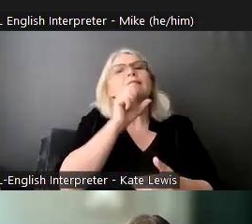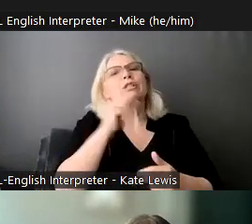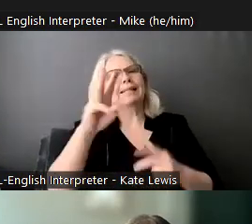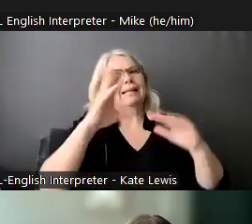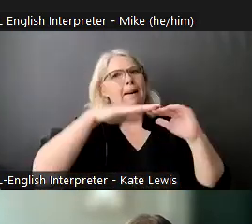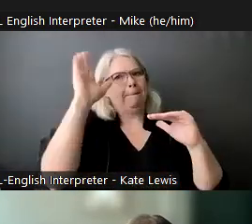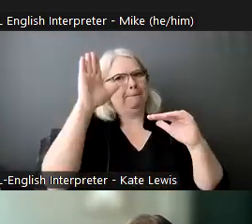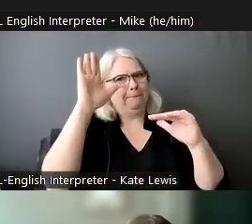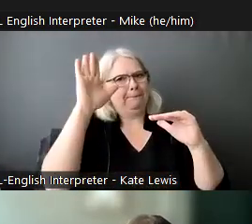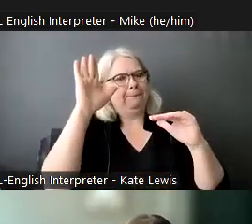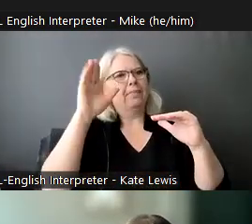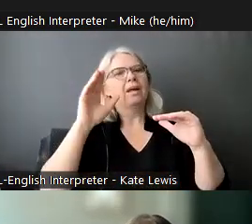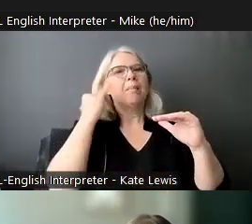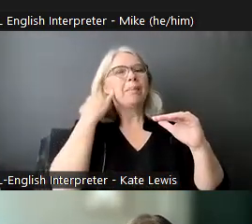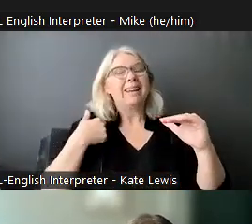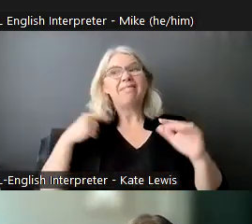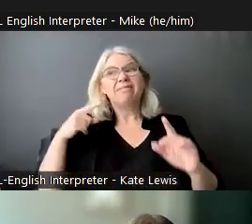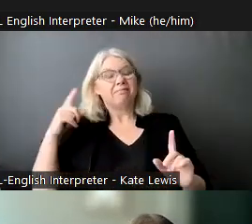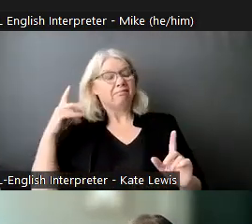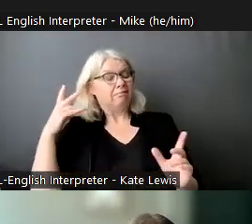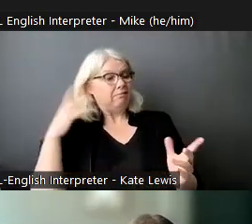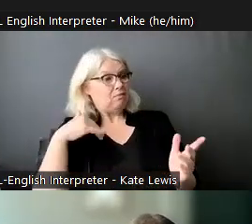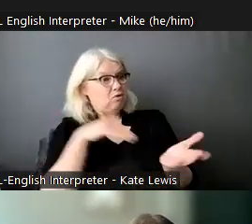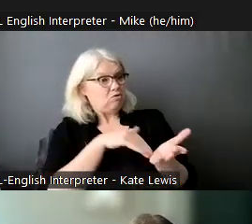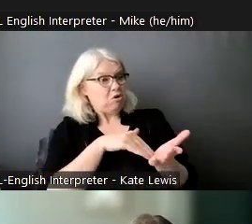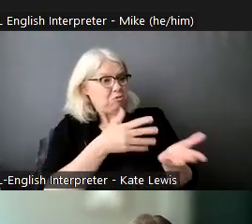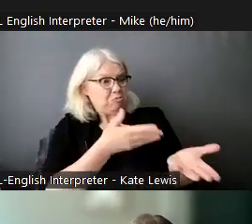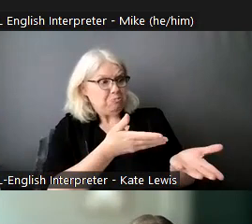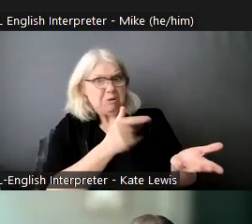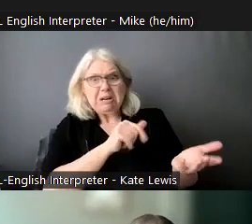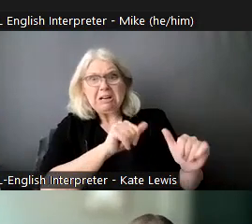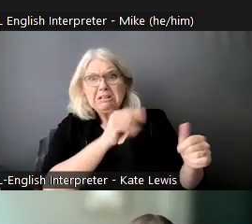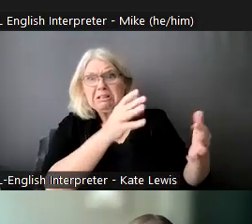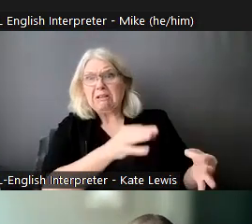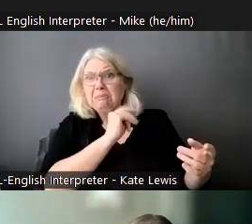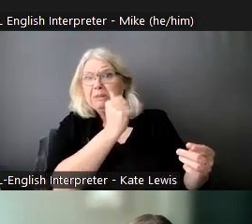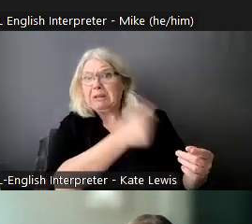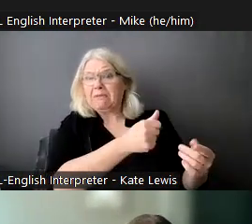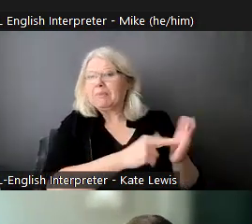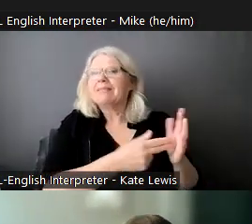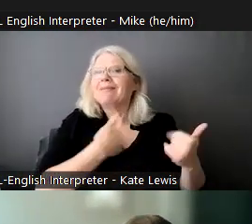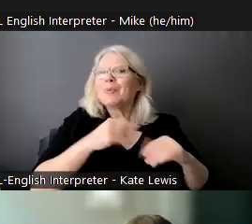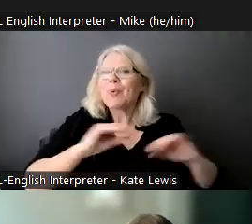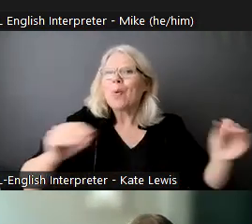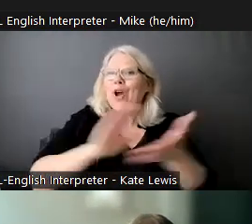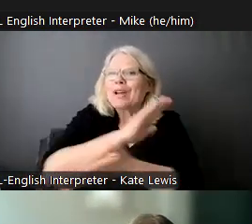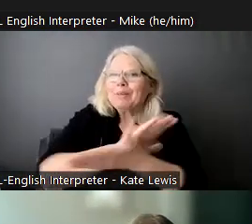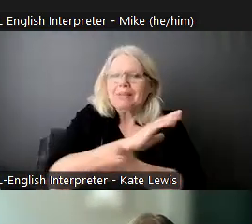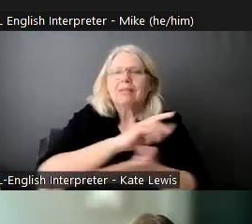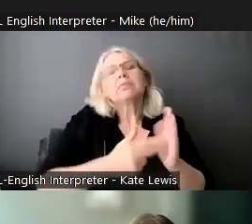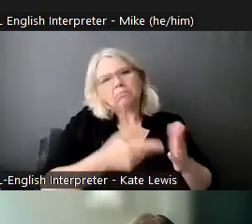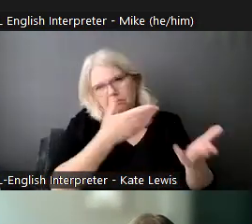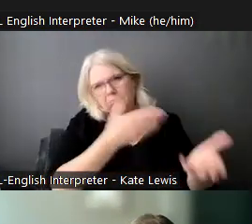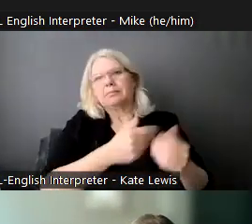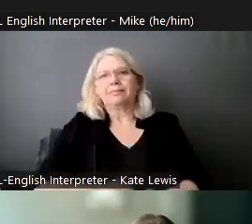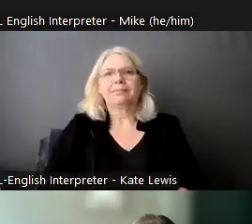decision than actually having the doctor as a gatekeeper. All right, go ahead. And I'll just step in quickly there and apologize. I was the one who was